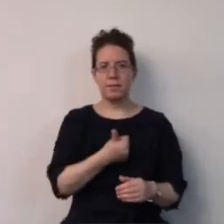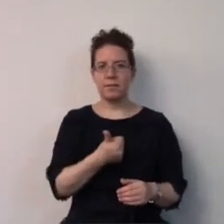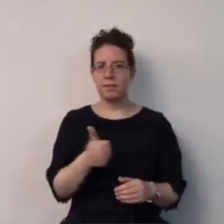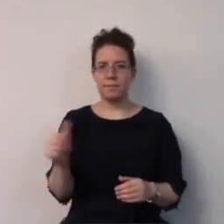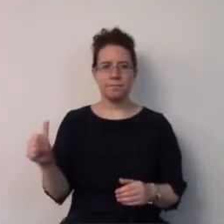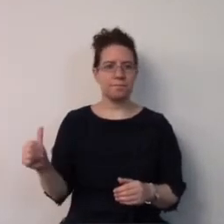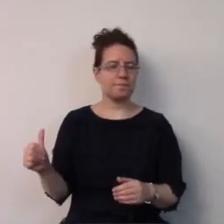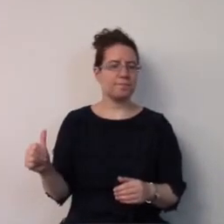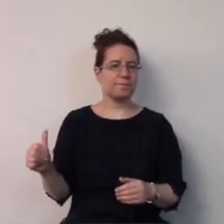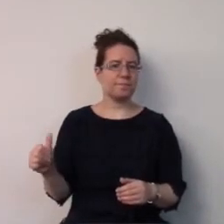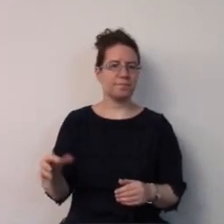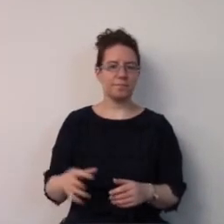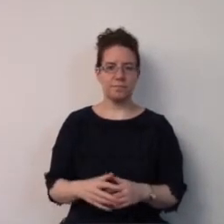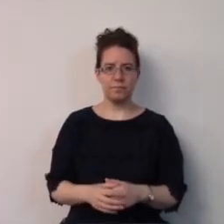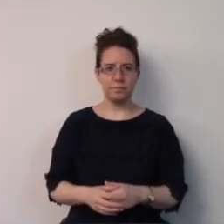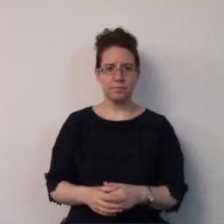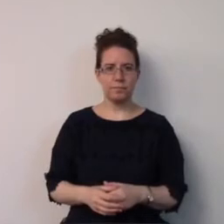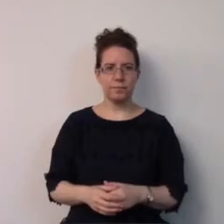master.